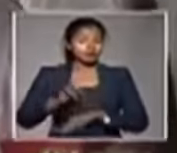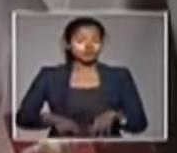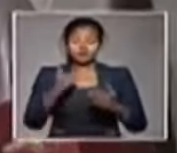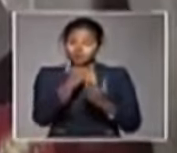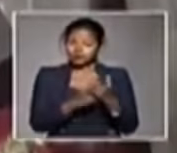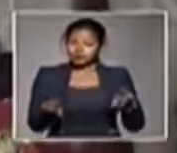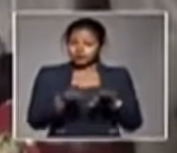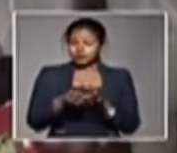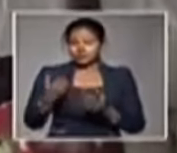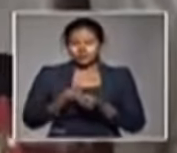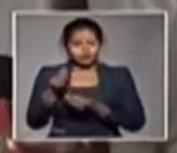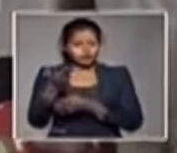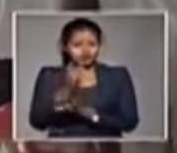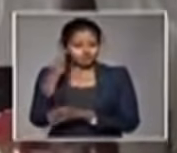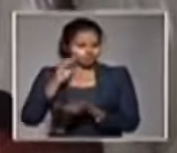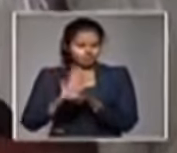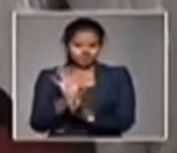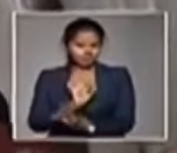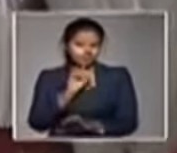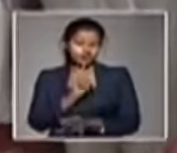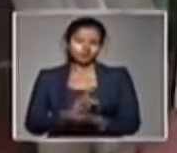other privileges.